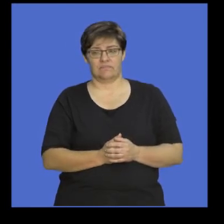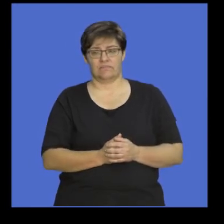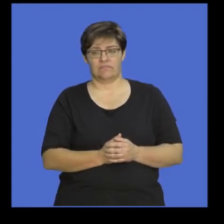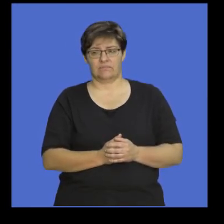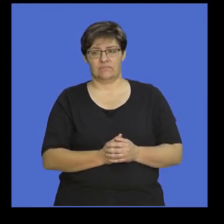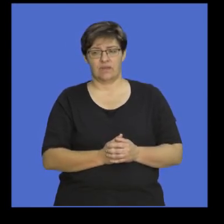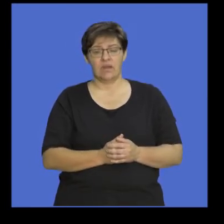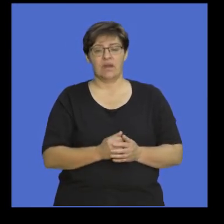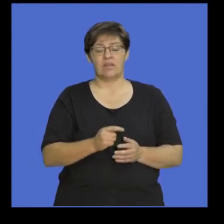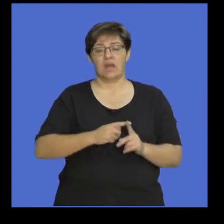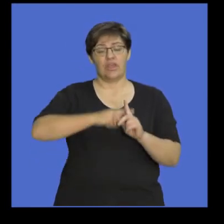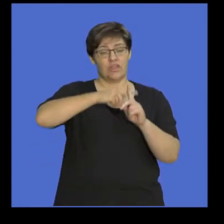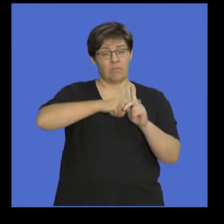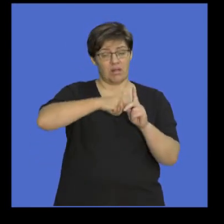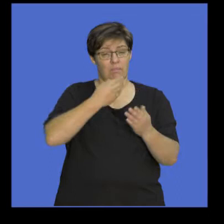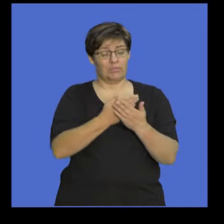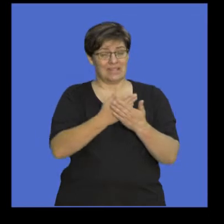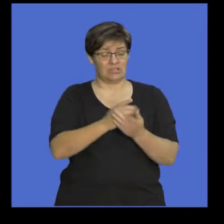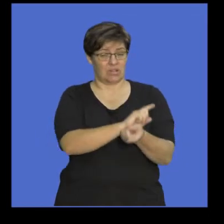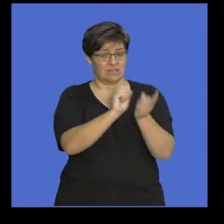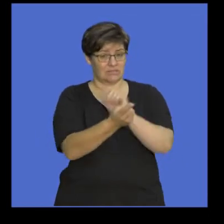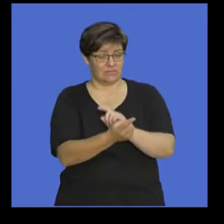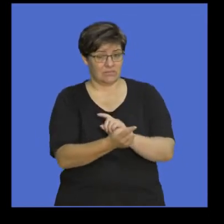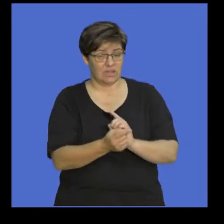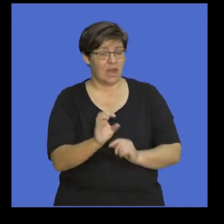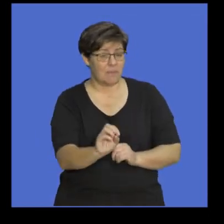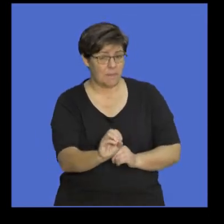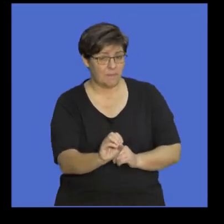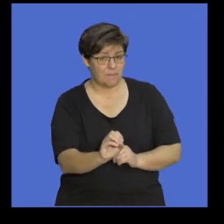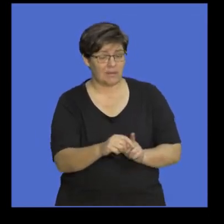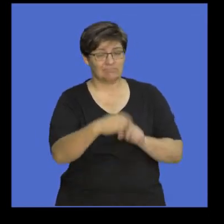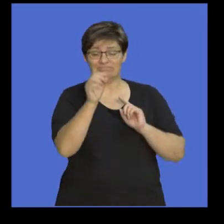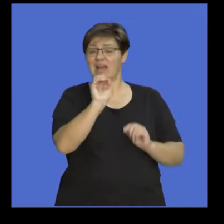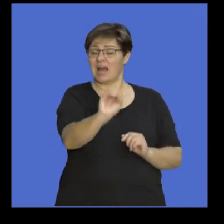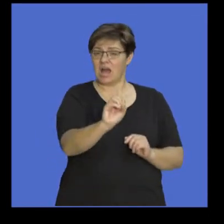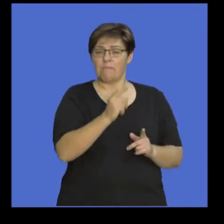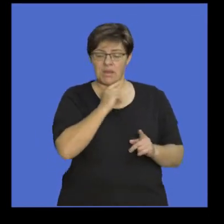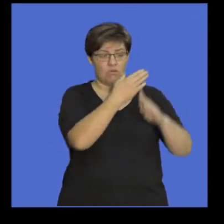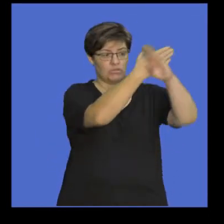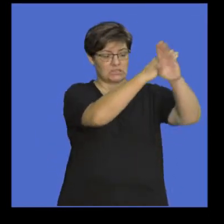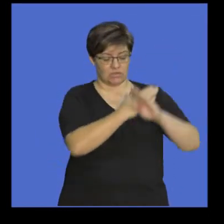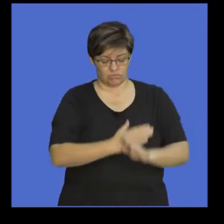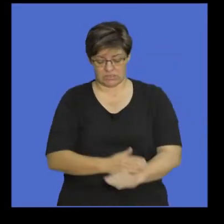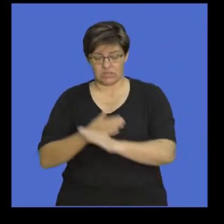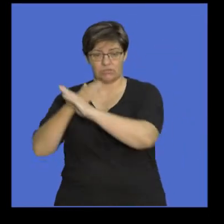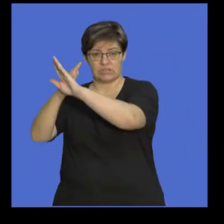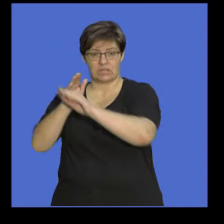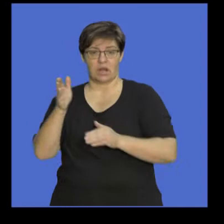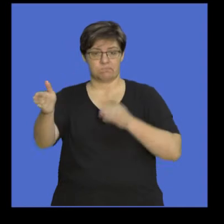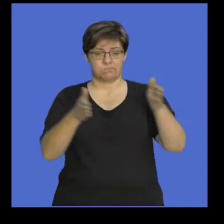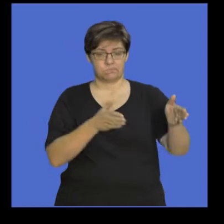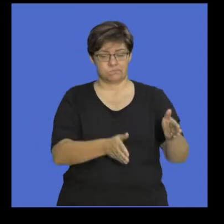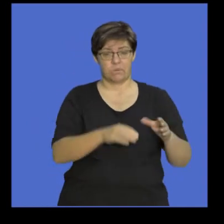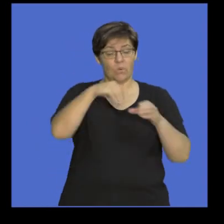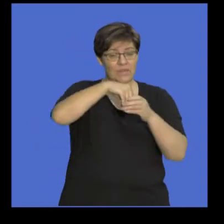terminal potential difference. That's the voltage. Okay, in a series circuit when more than one resistor are connected in series.